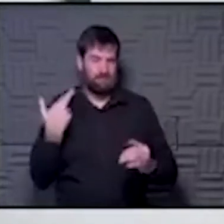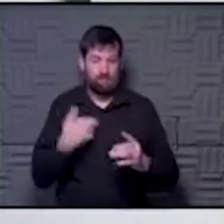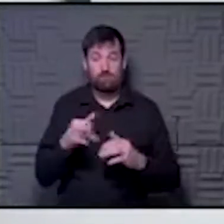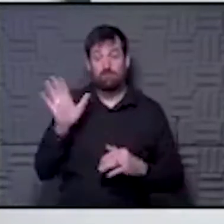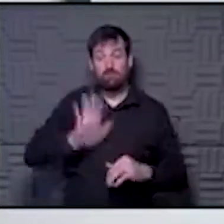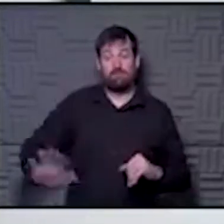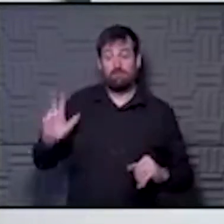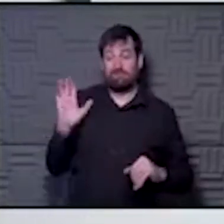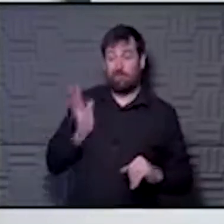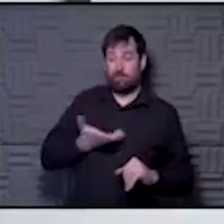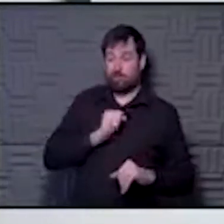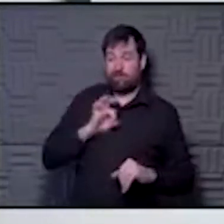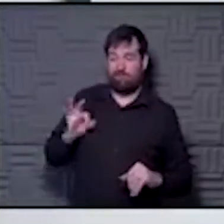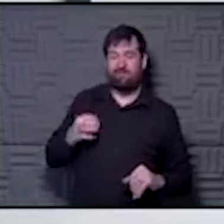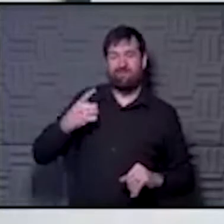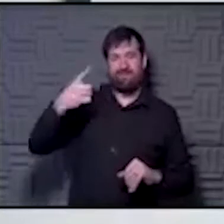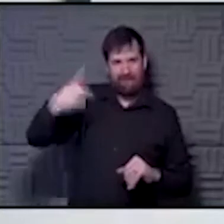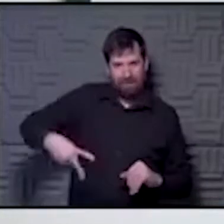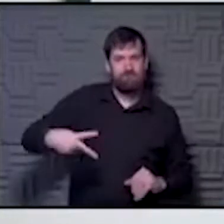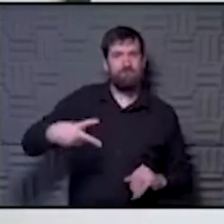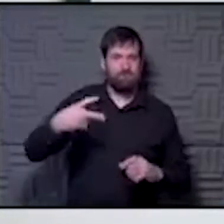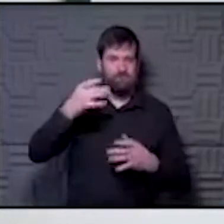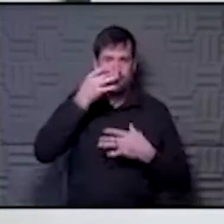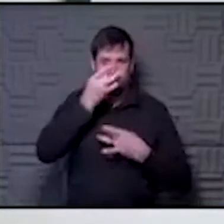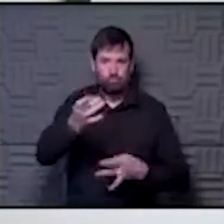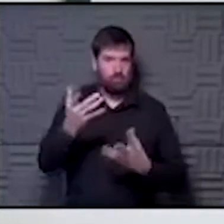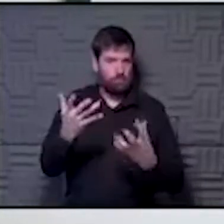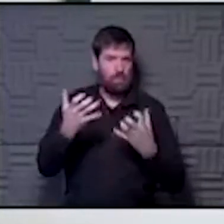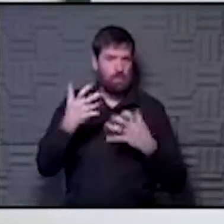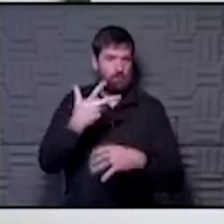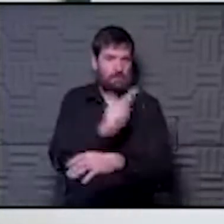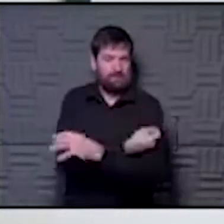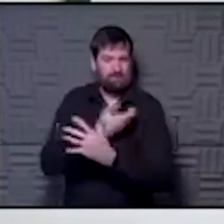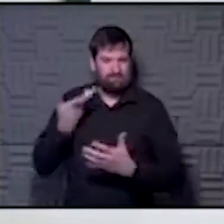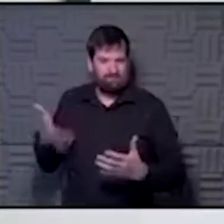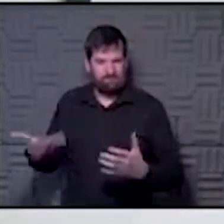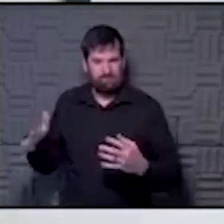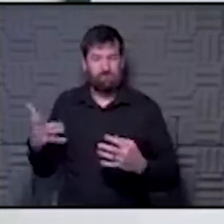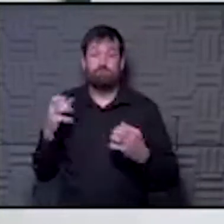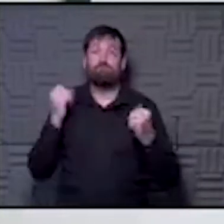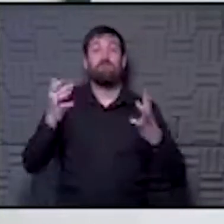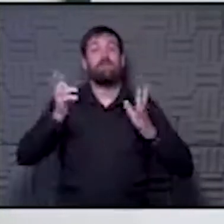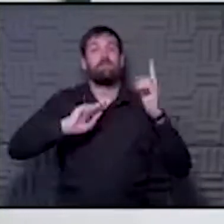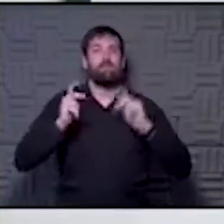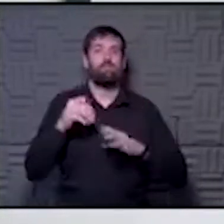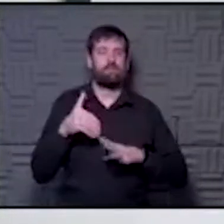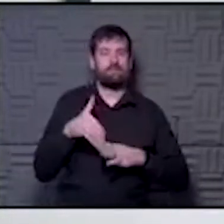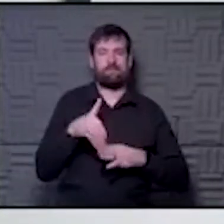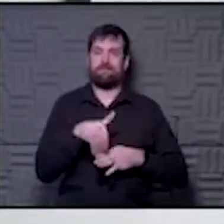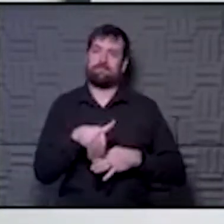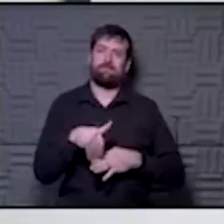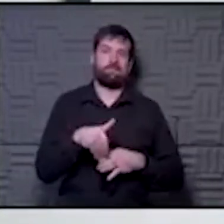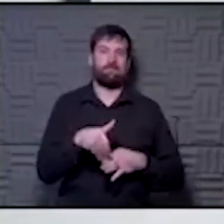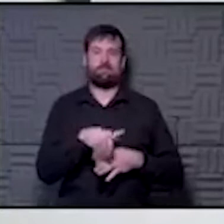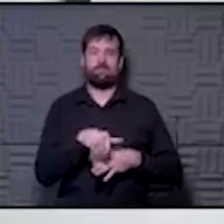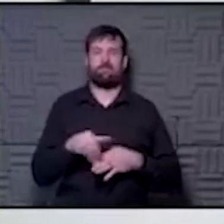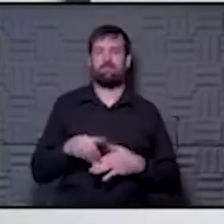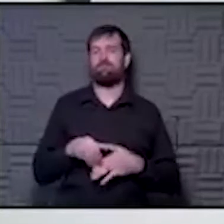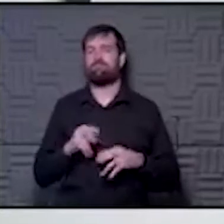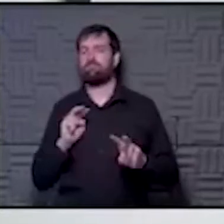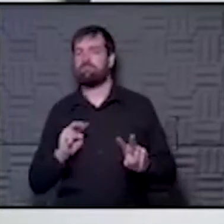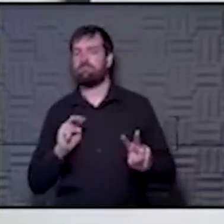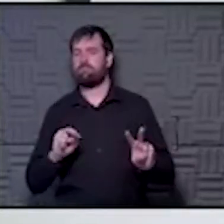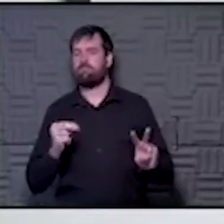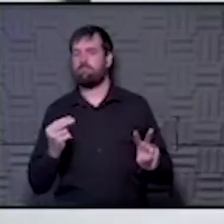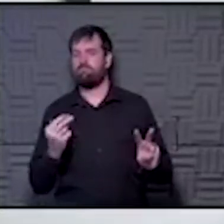our staff were interested in the vaccine and have taken it. I think we have a lot of the people that were on the fence and said they want to sort of wait and see.